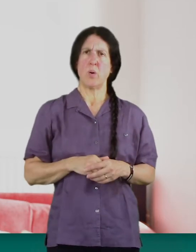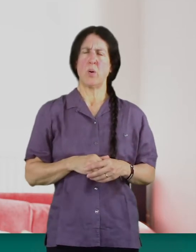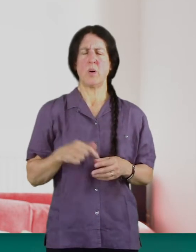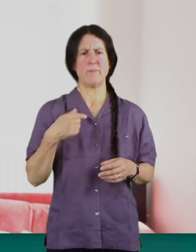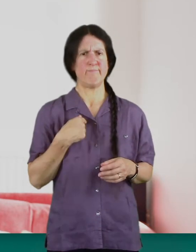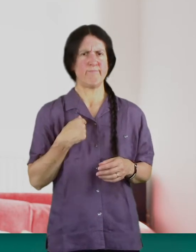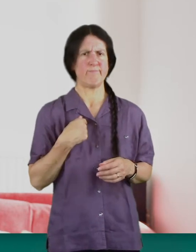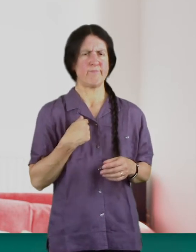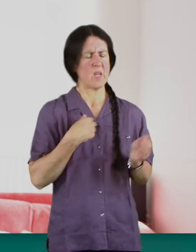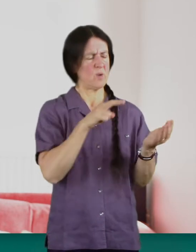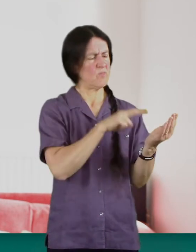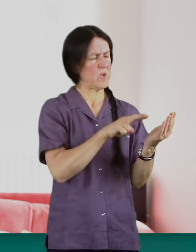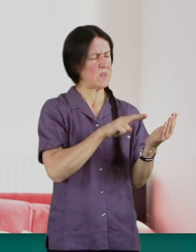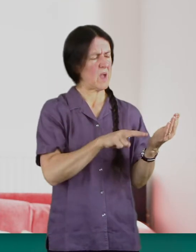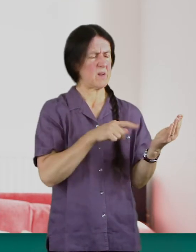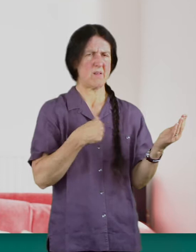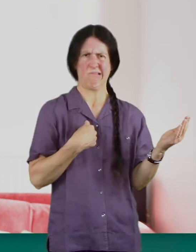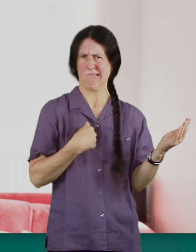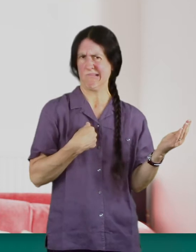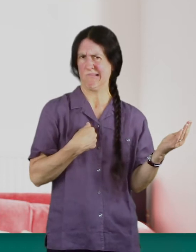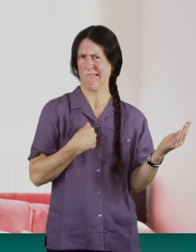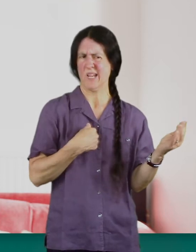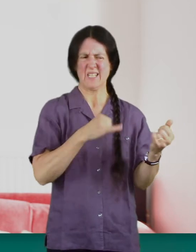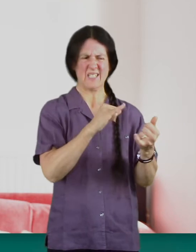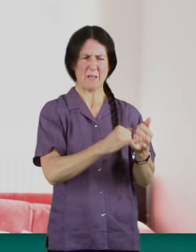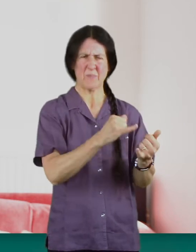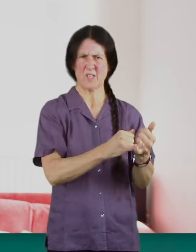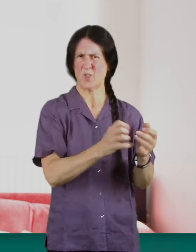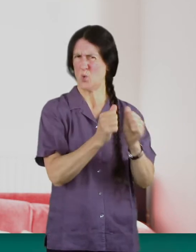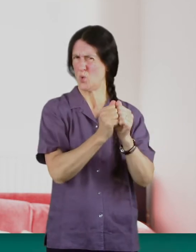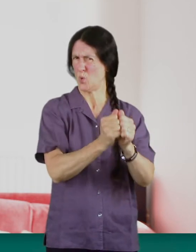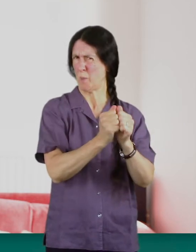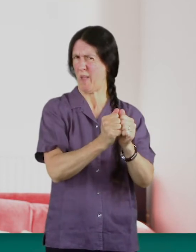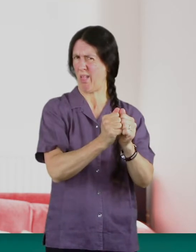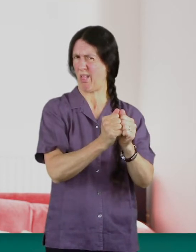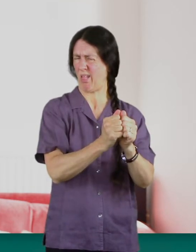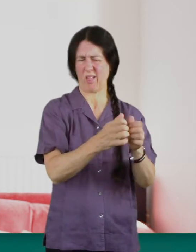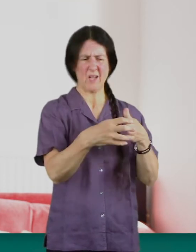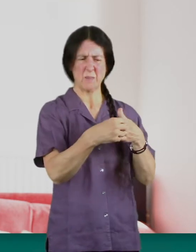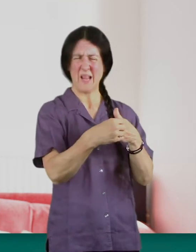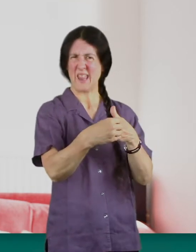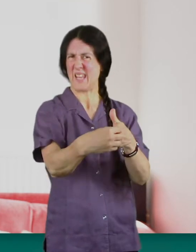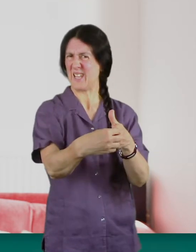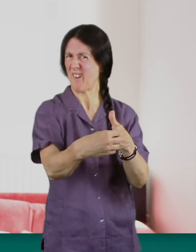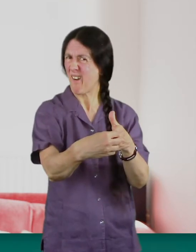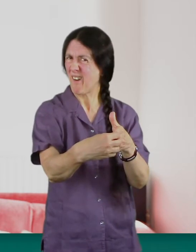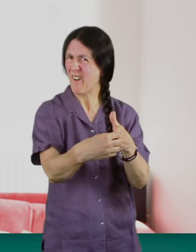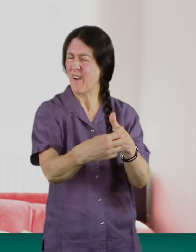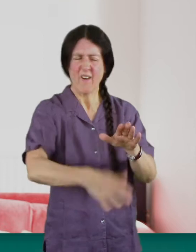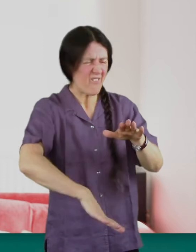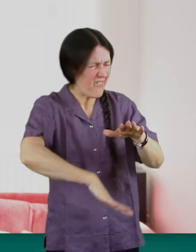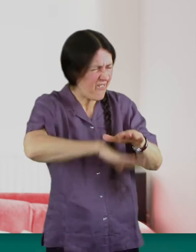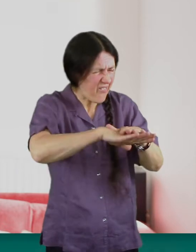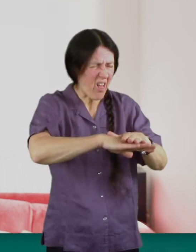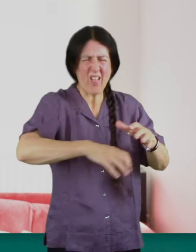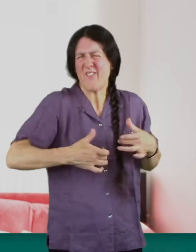is cut out for judging Israel. Like, this is a man who is full of rage and anger. And